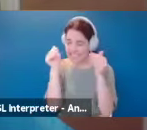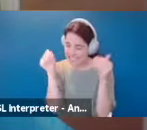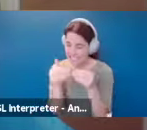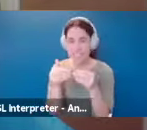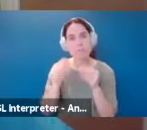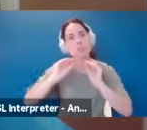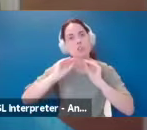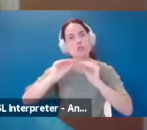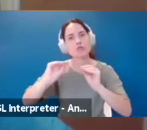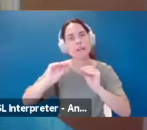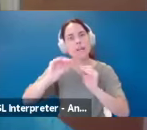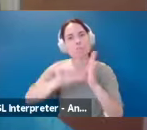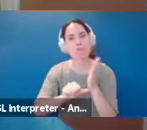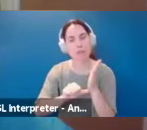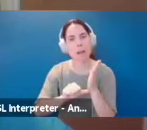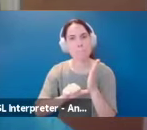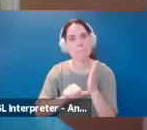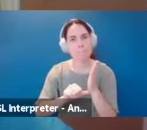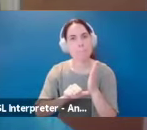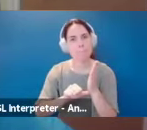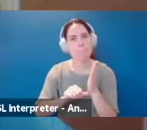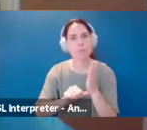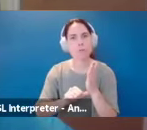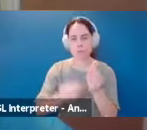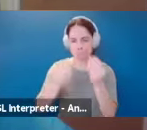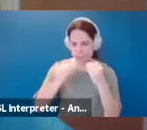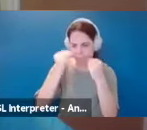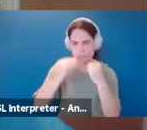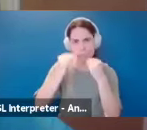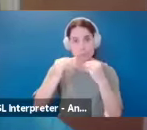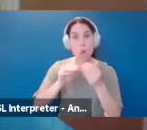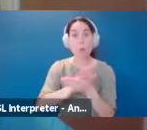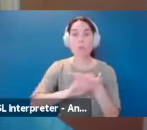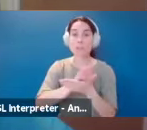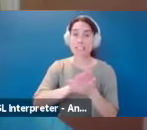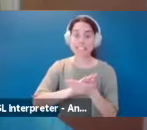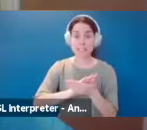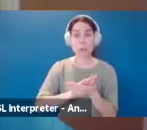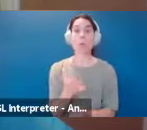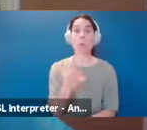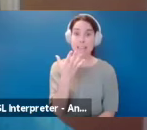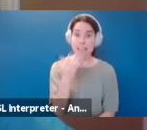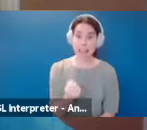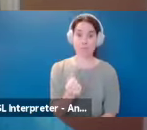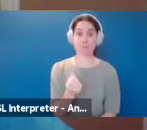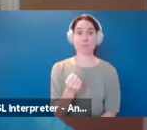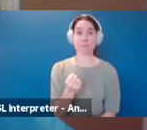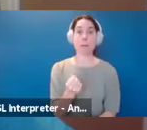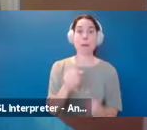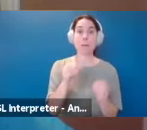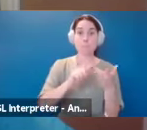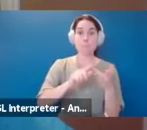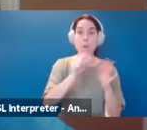ordaining some en masse so that we have Big Pop Bane order members who will stand beside you and help